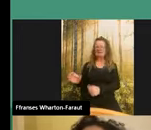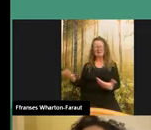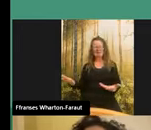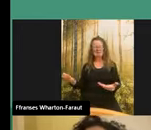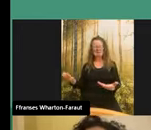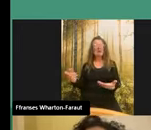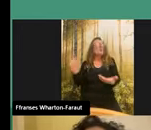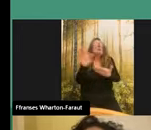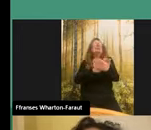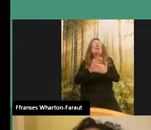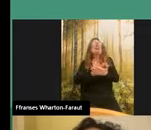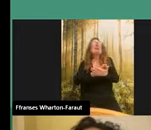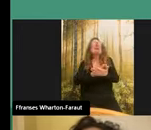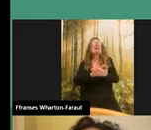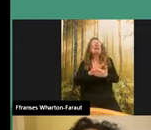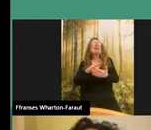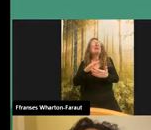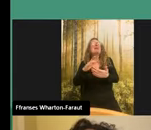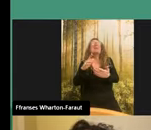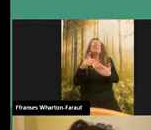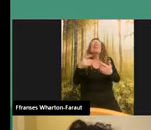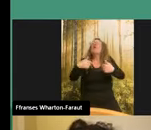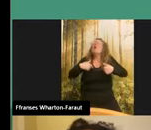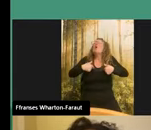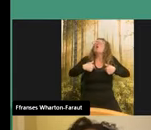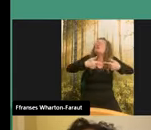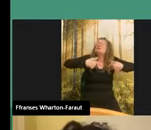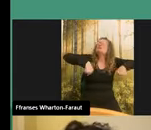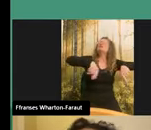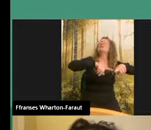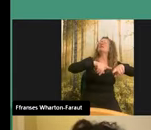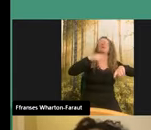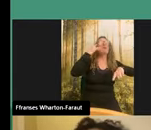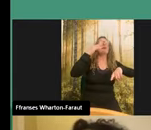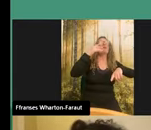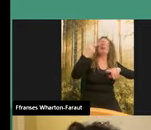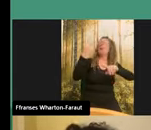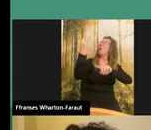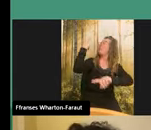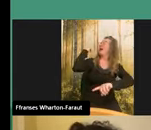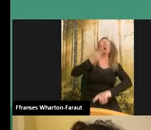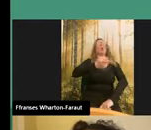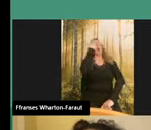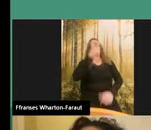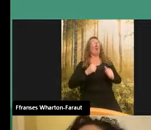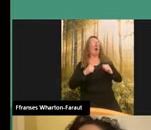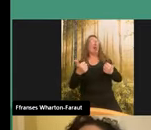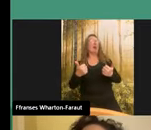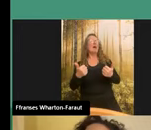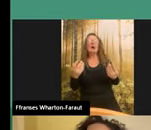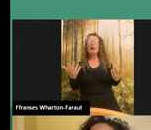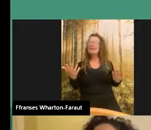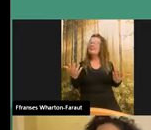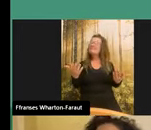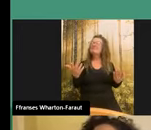that mean for, what else could it mean for us? At the back, we see here, this is another kind of